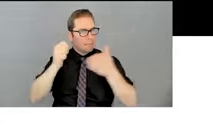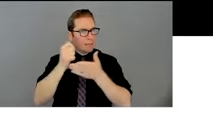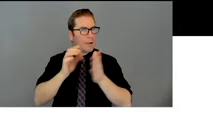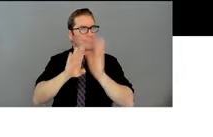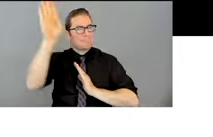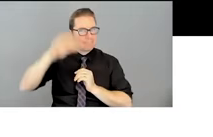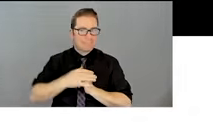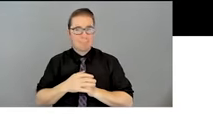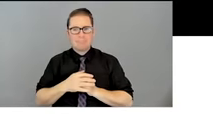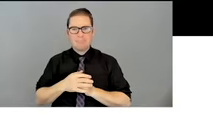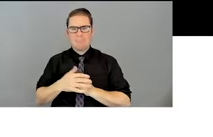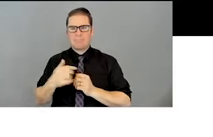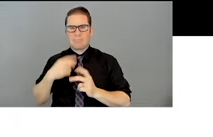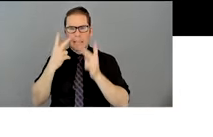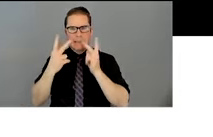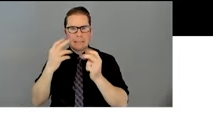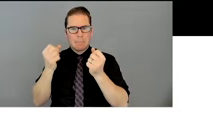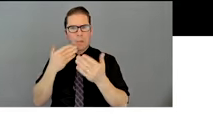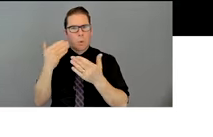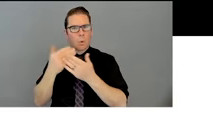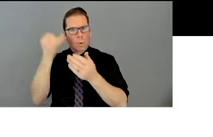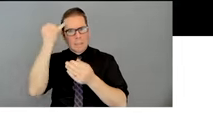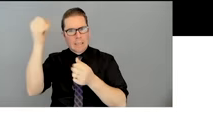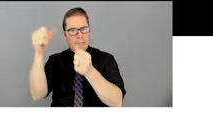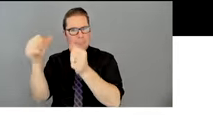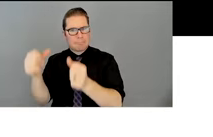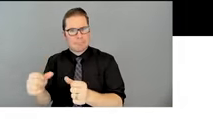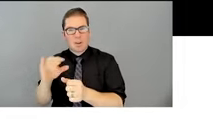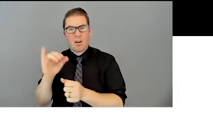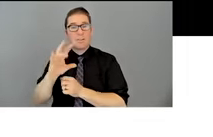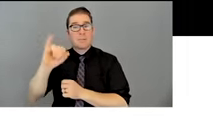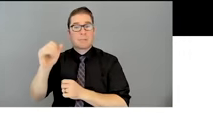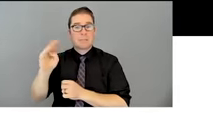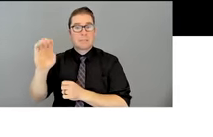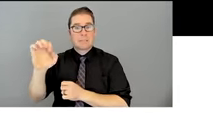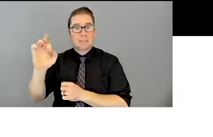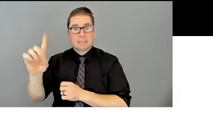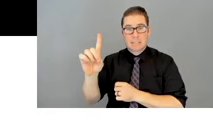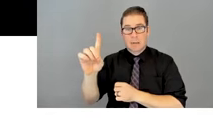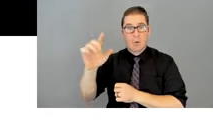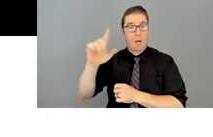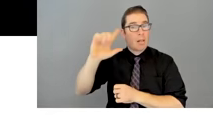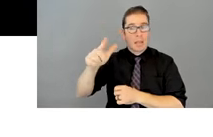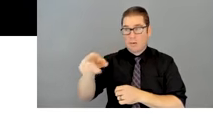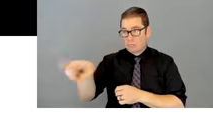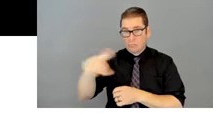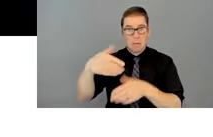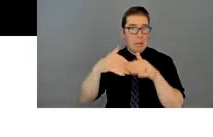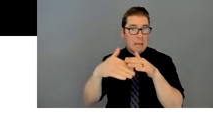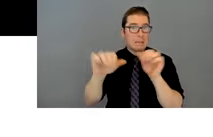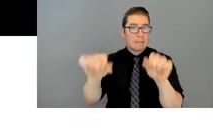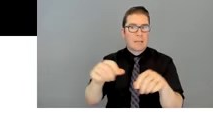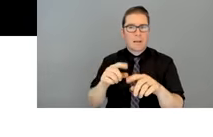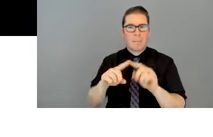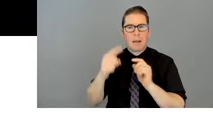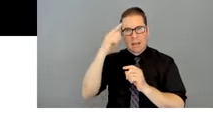Really good ideas there, and you will have access to the Jamboard later if you want to go back and read those. But I think maybe Lydia wants to move